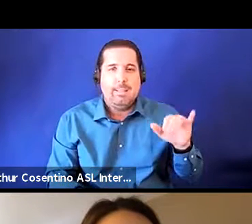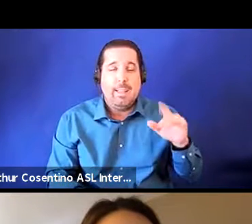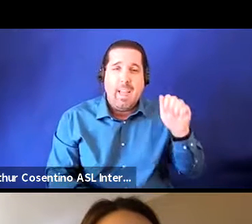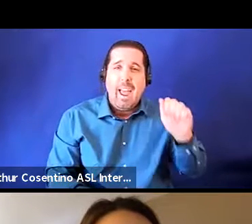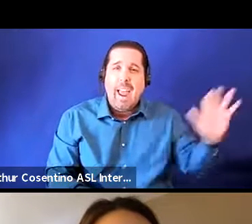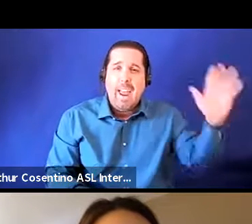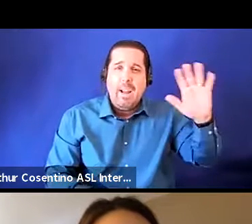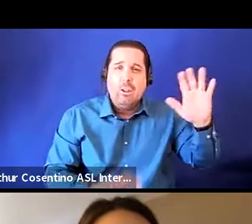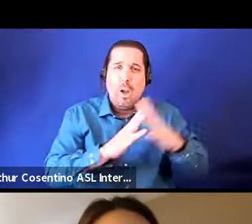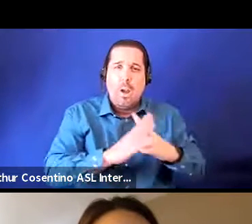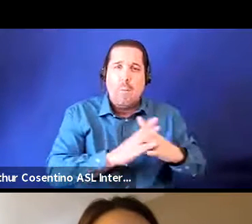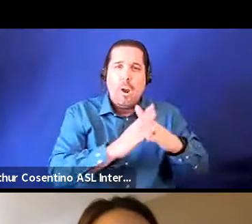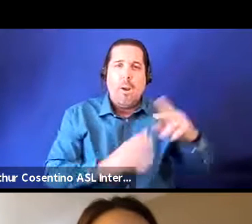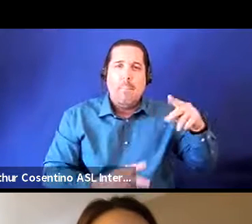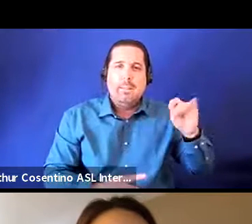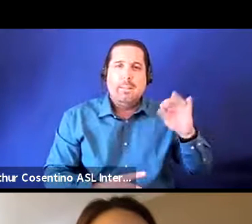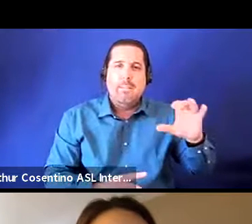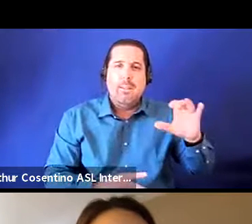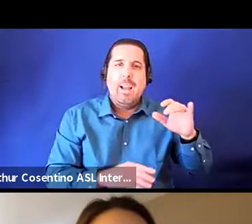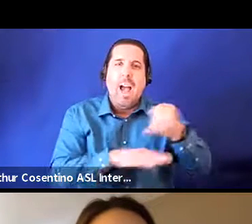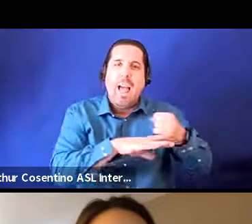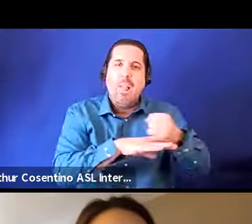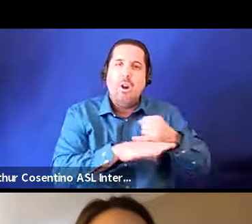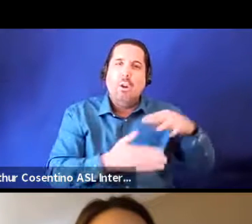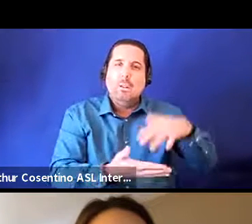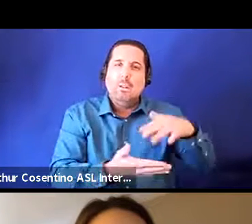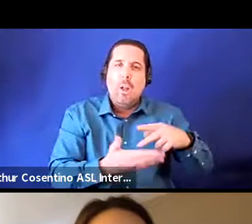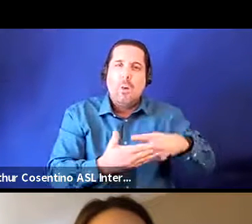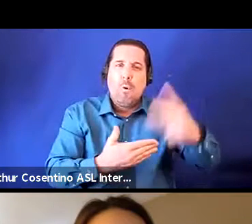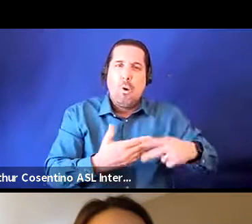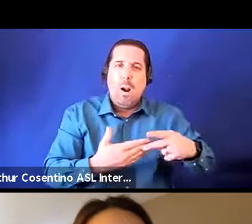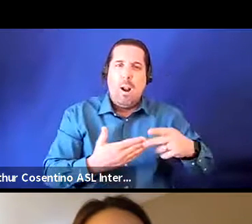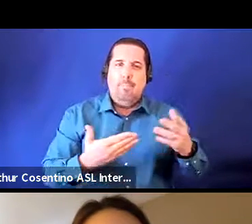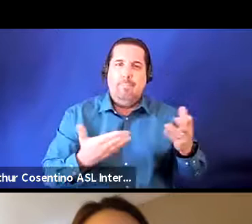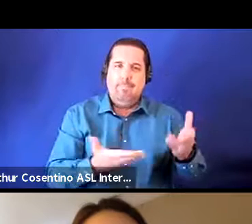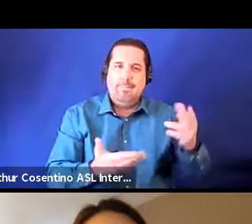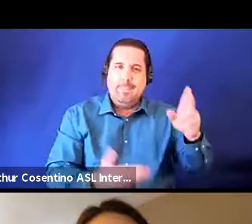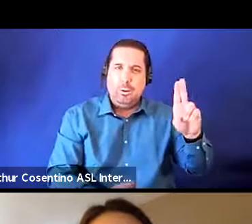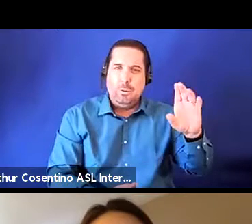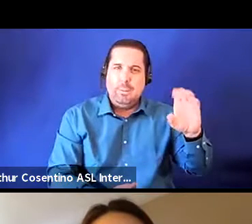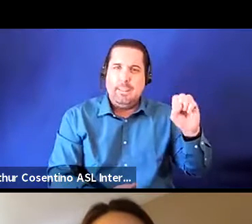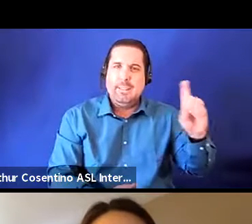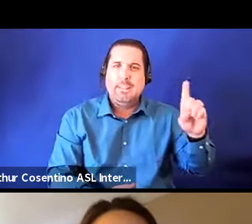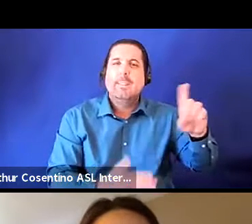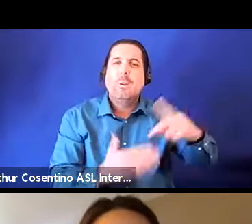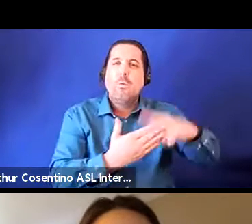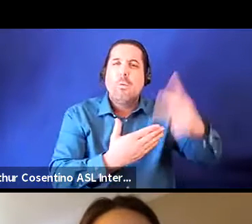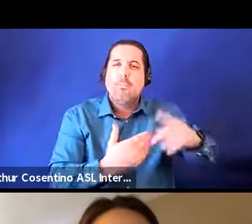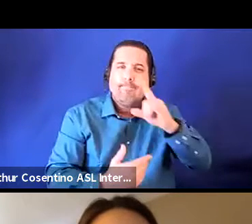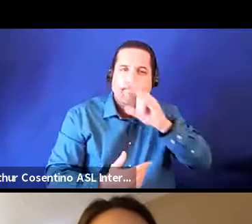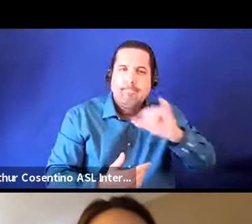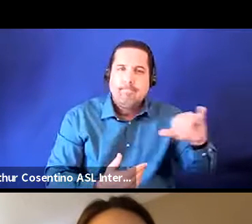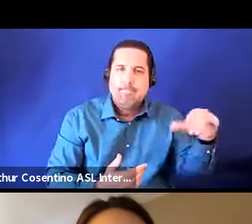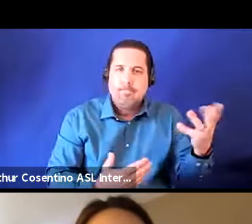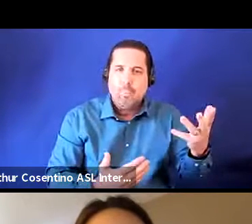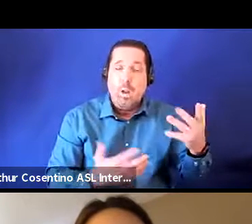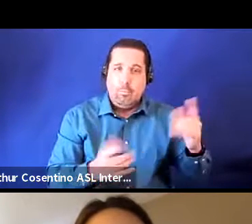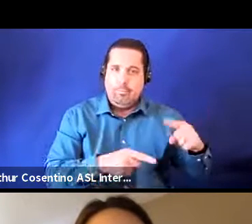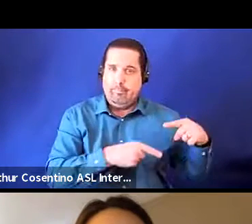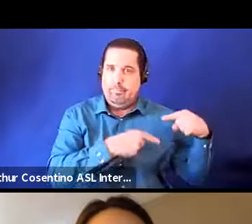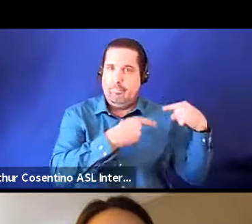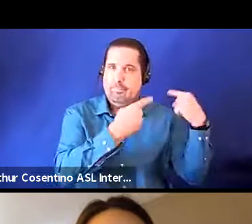American and Pacific Islander Studies program at UCSD. So the program has been a really long time